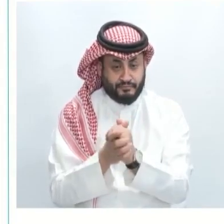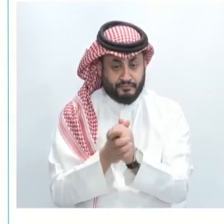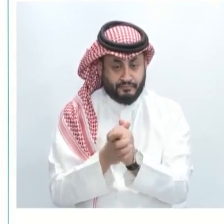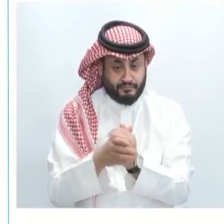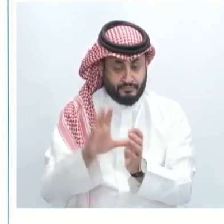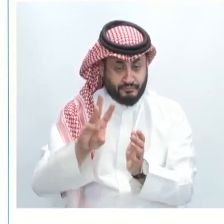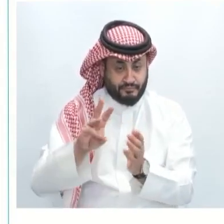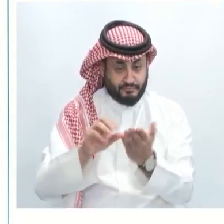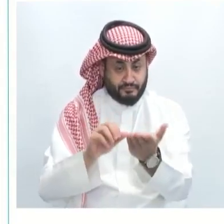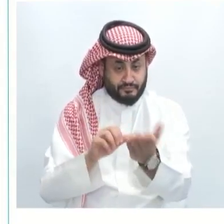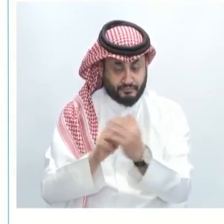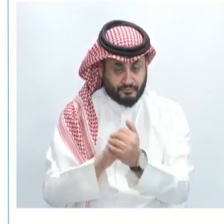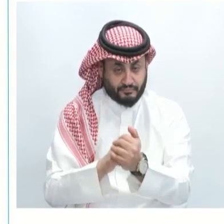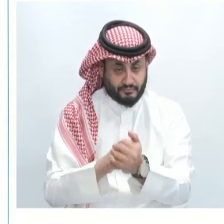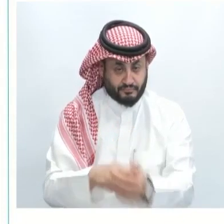Now number six.